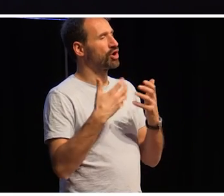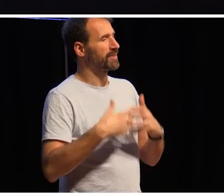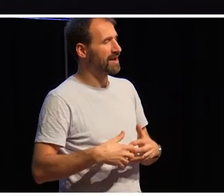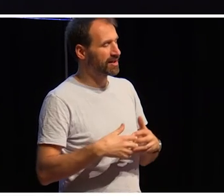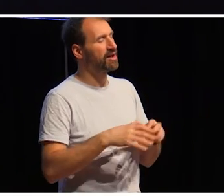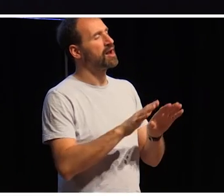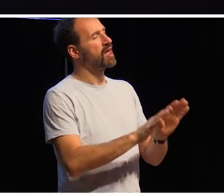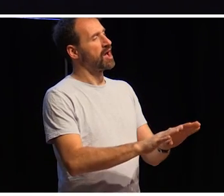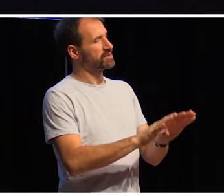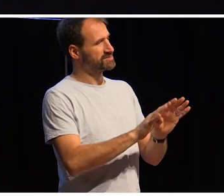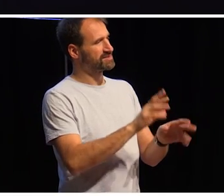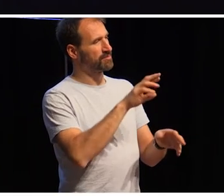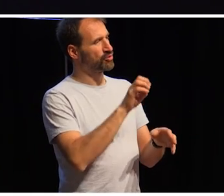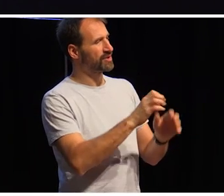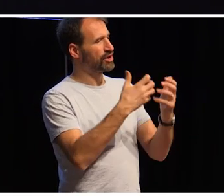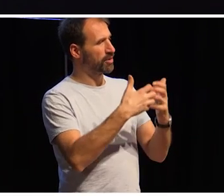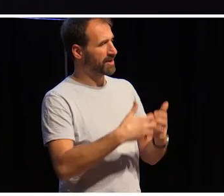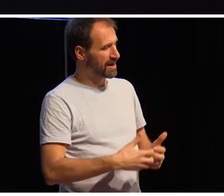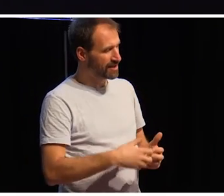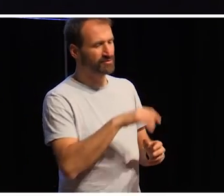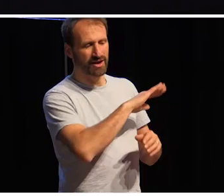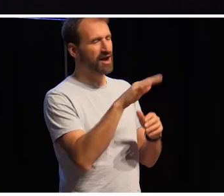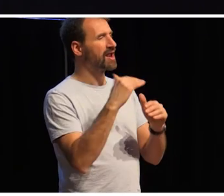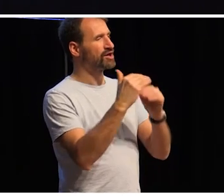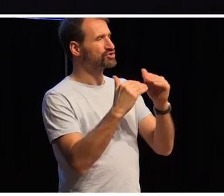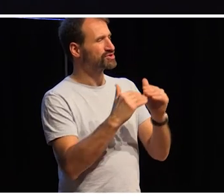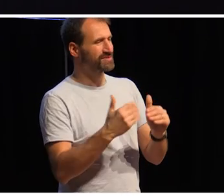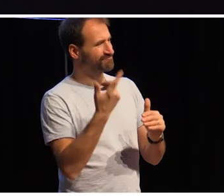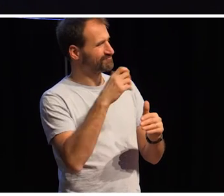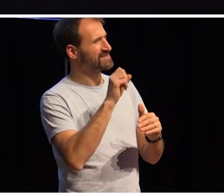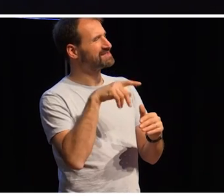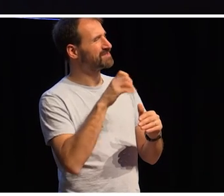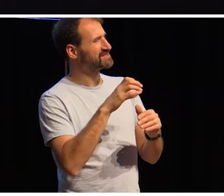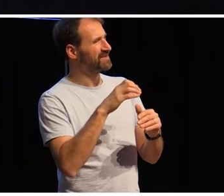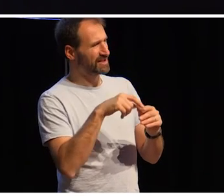and do all the steps that the specification says you have to do if you want object.x.